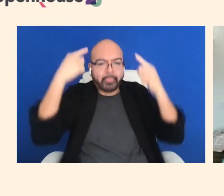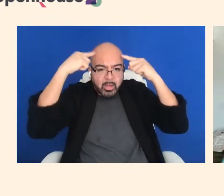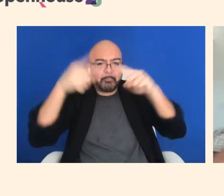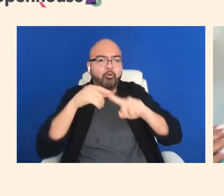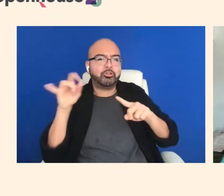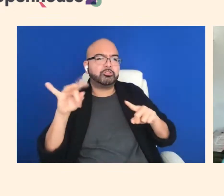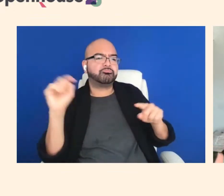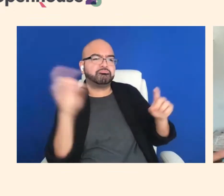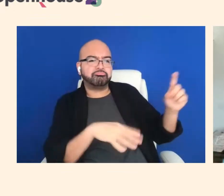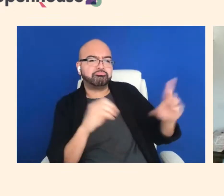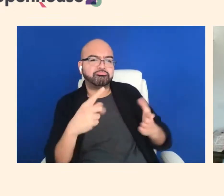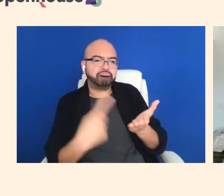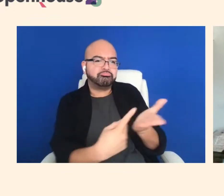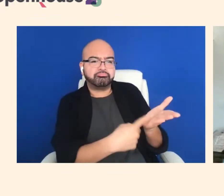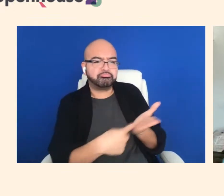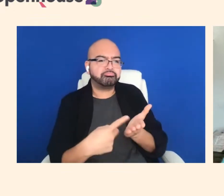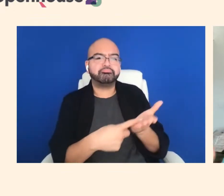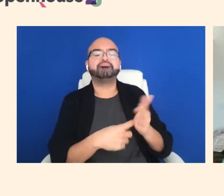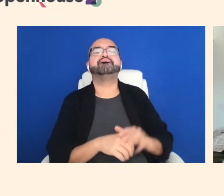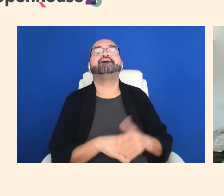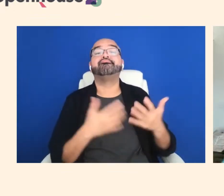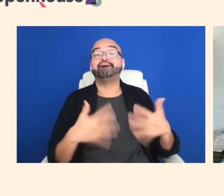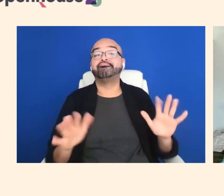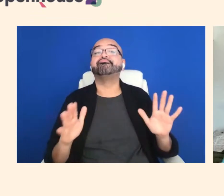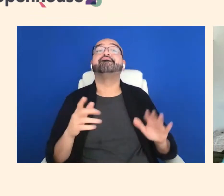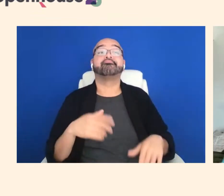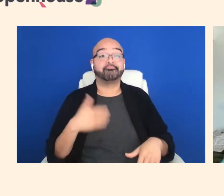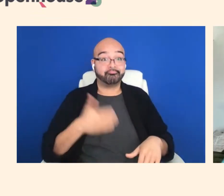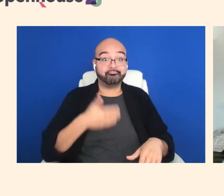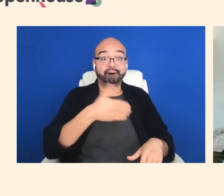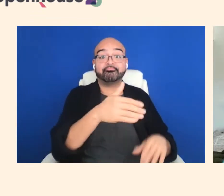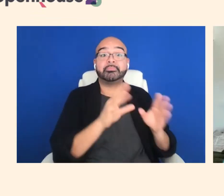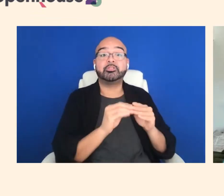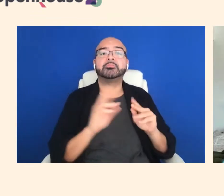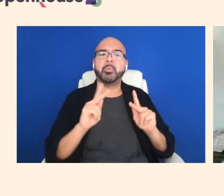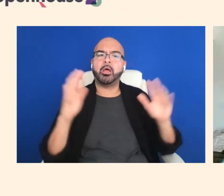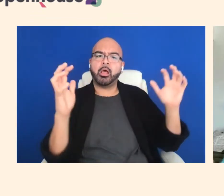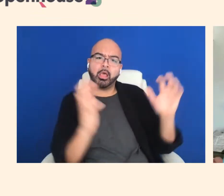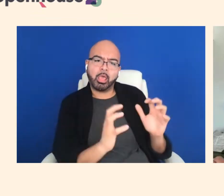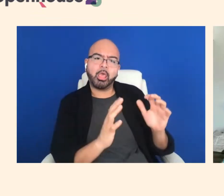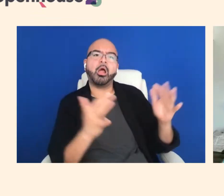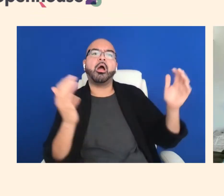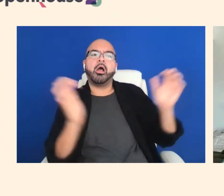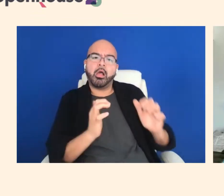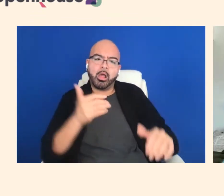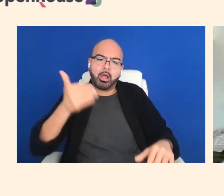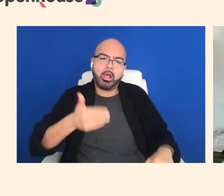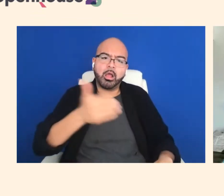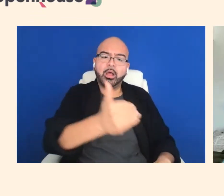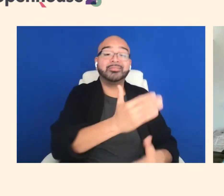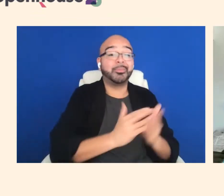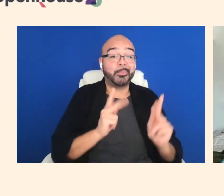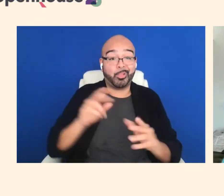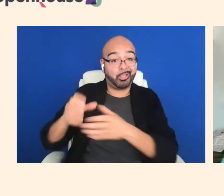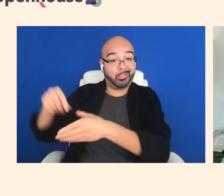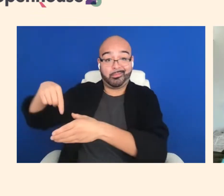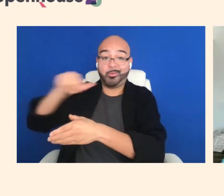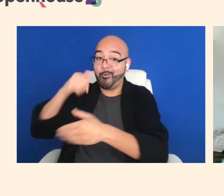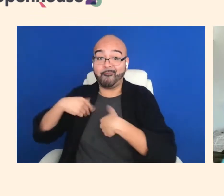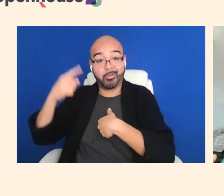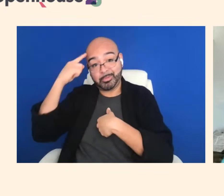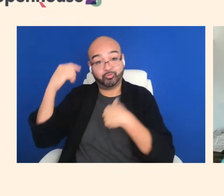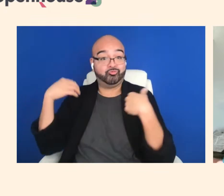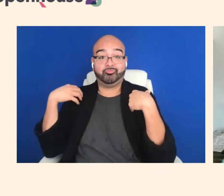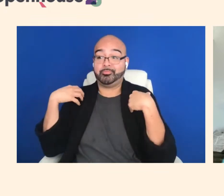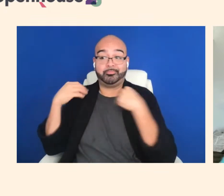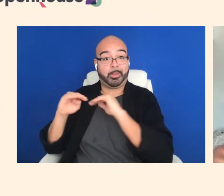then some of us returned over and over again. And even some of the people who didn't necessarily have a stable capacity returned over and over again. And as we